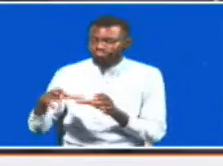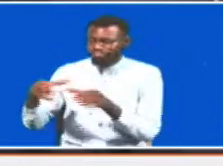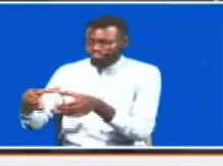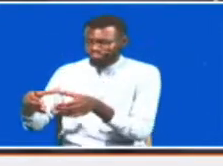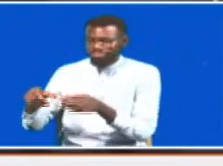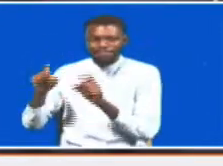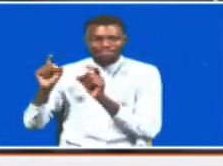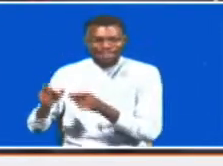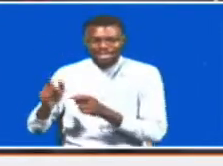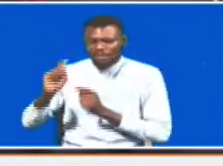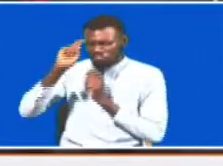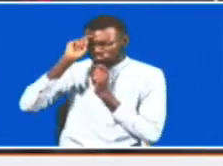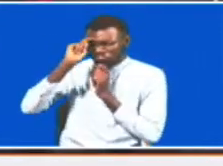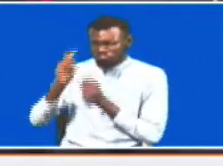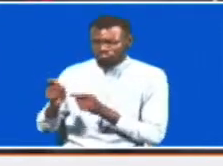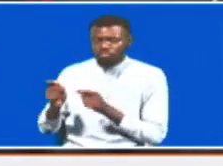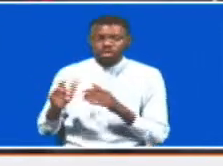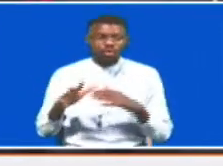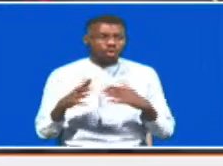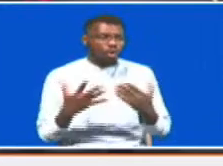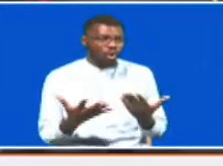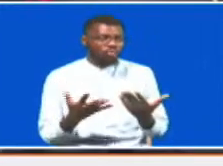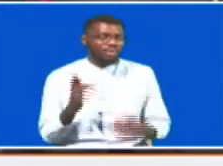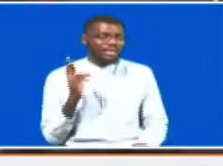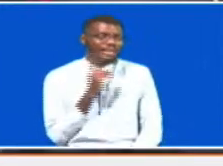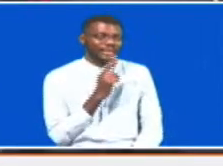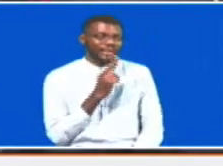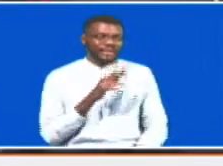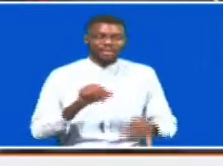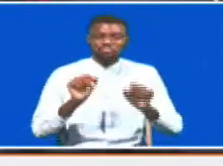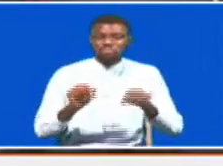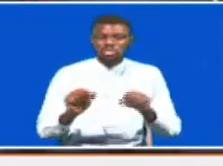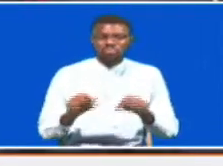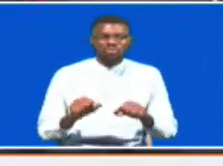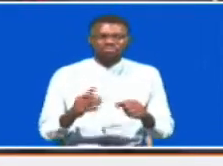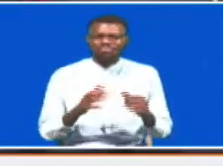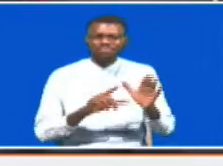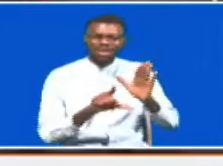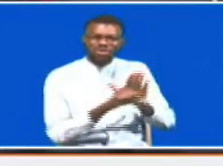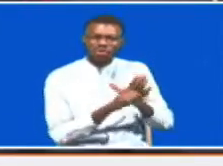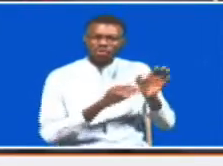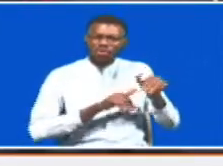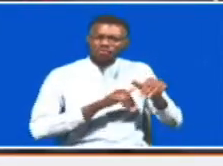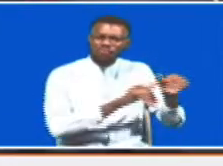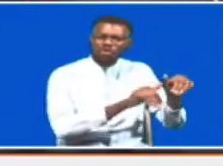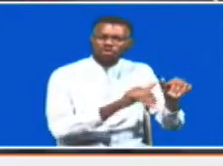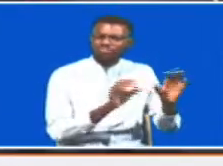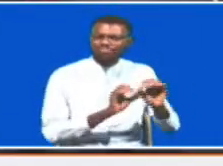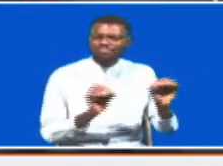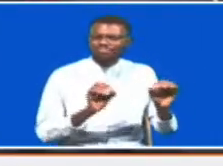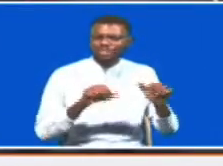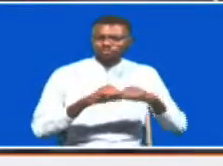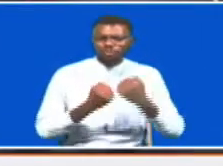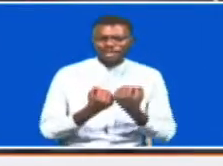upheld, otherwise we run the risk of becoming a lawless society.